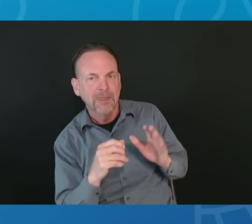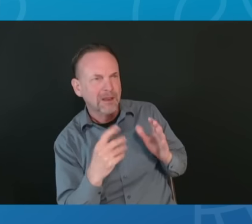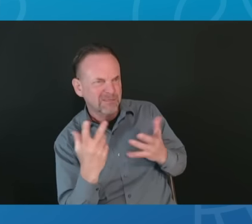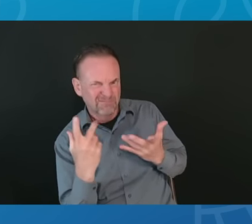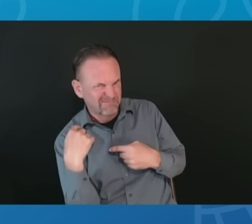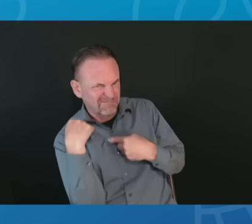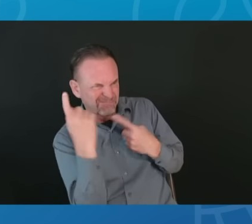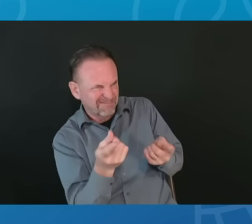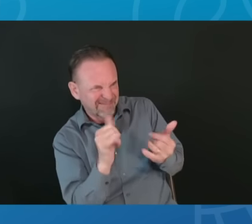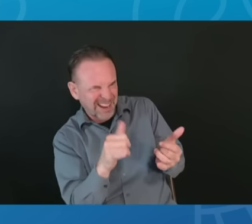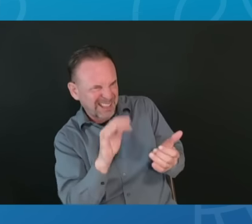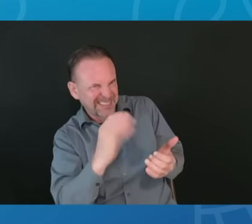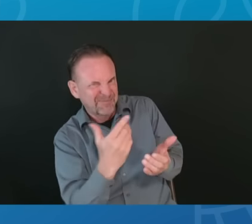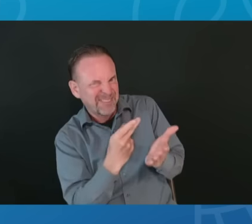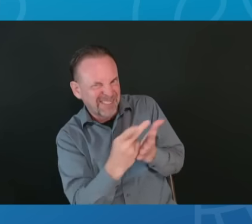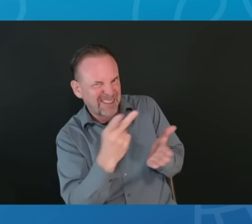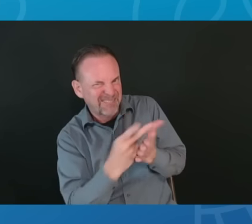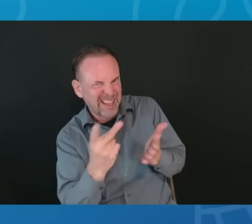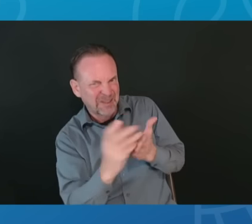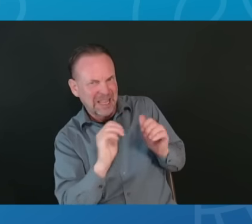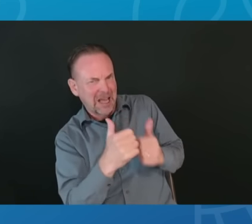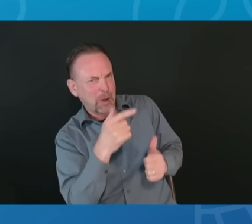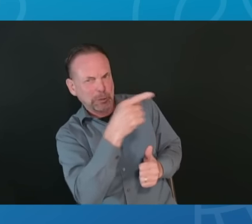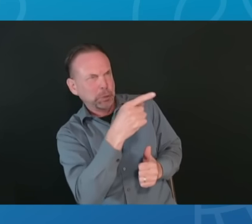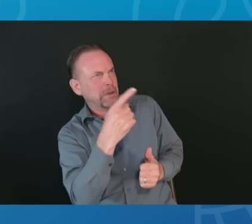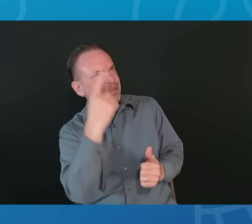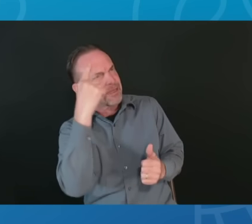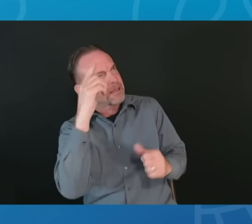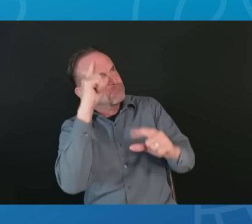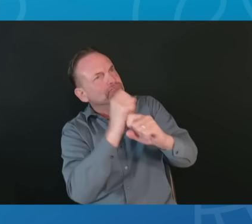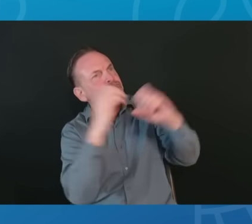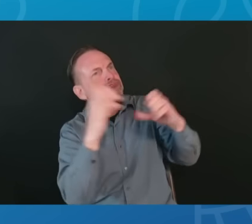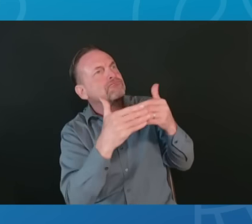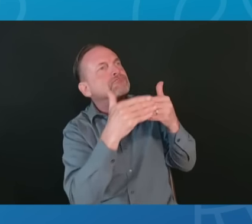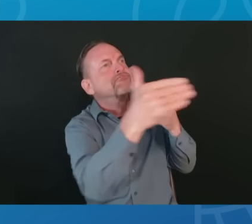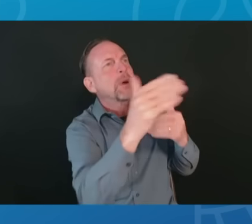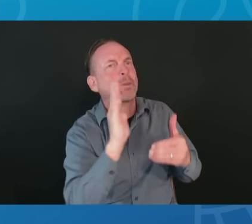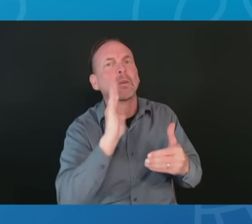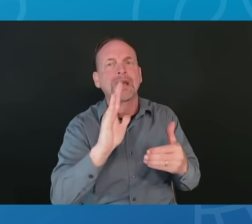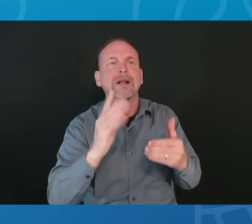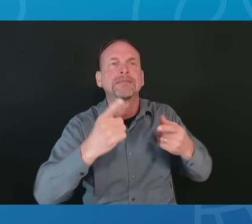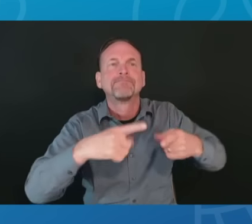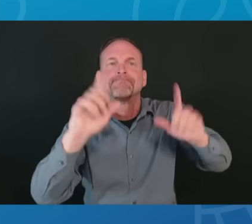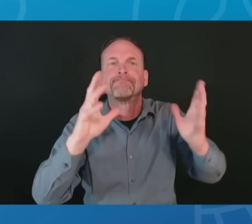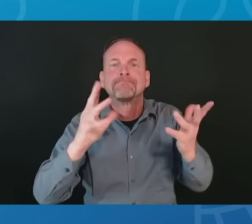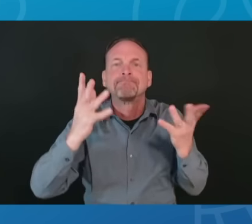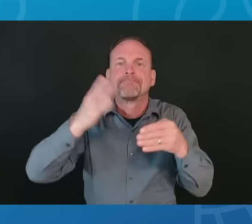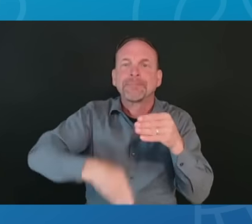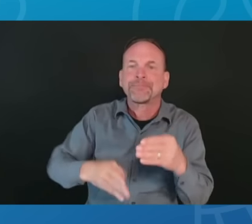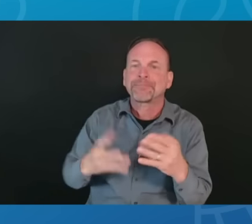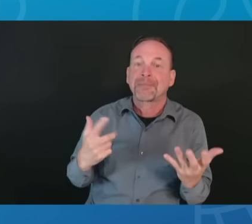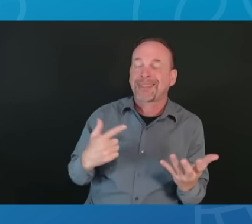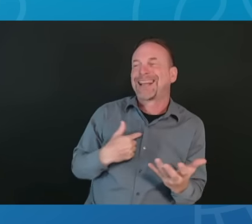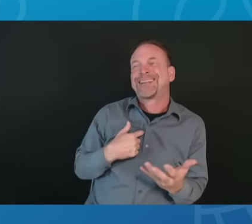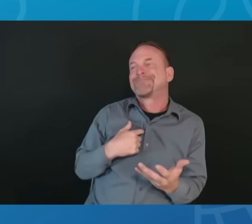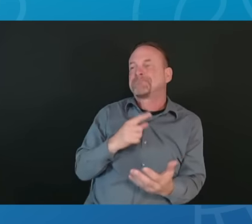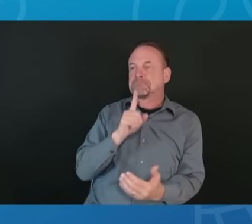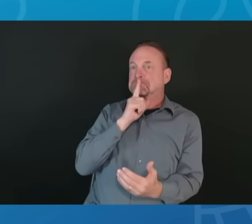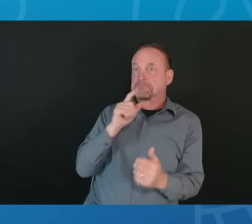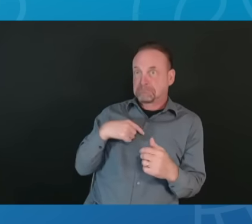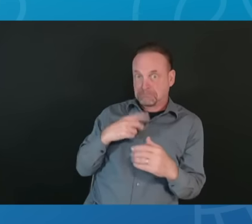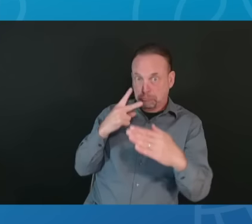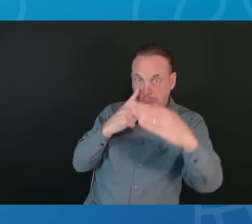Hezbollah. So I'm not going to make any predictions about what will happen. What we have seen is Hezbollah's forces degraded. I can't tell you if it's going to be degraded enough. That not by UNIFIL.